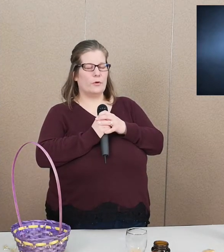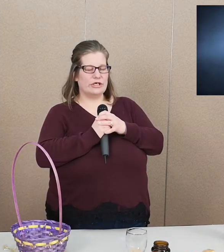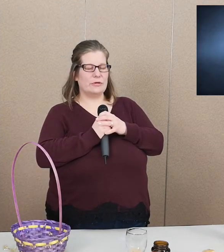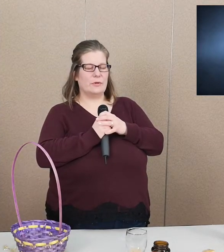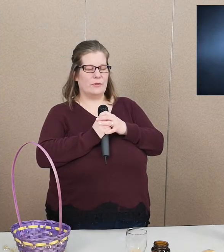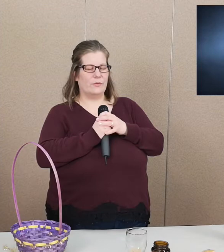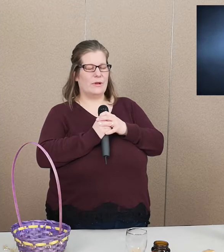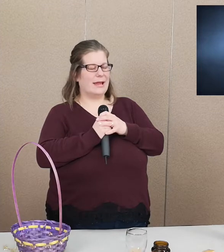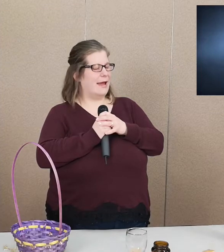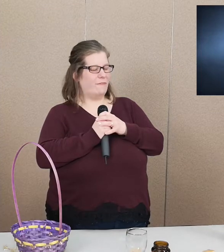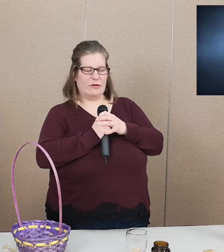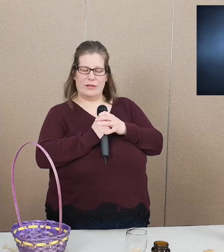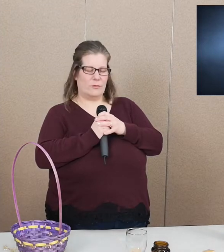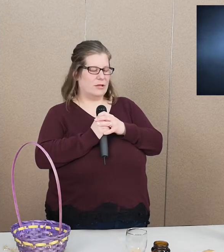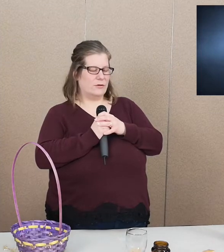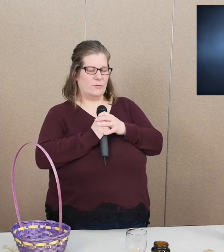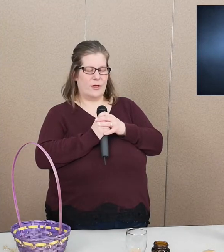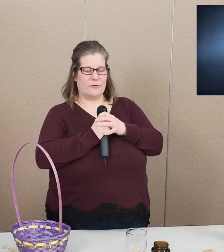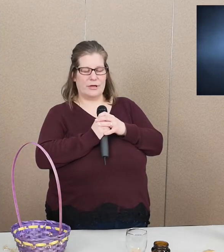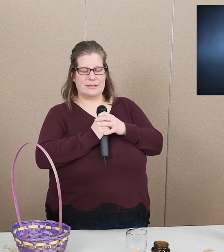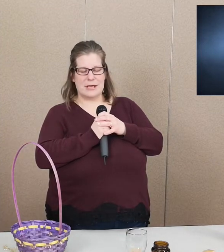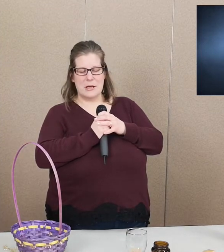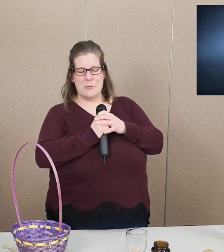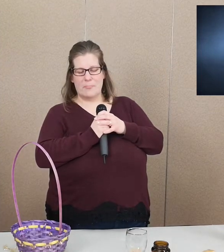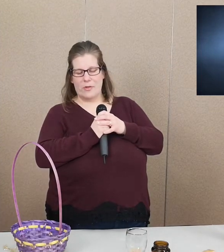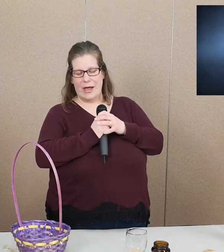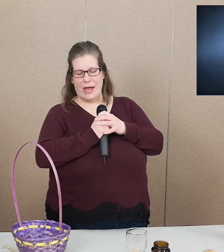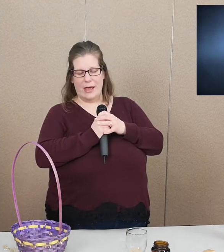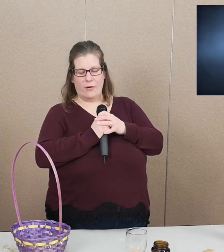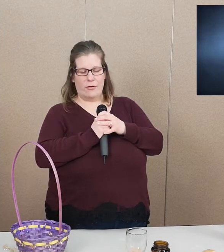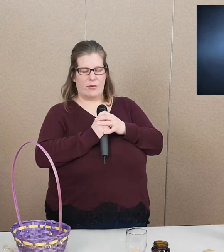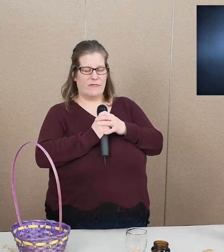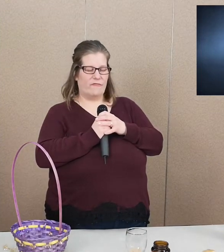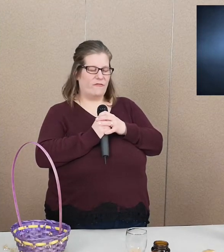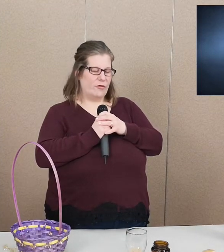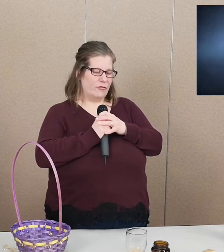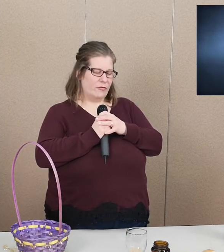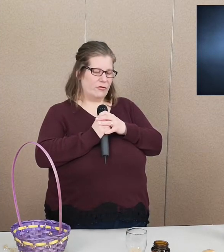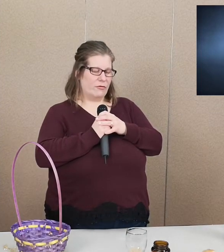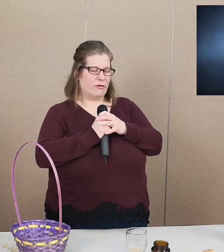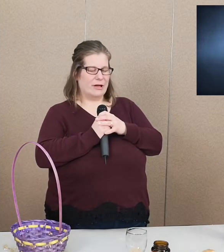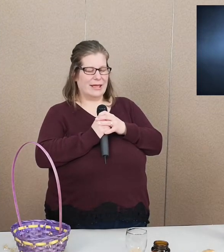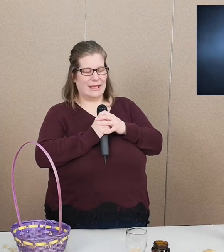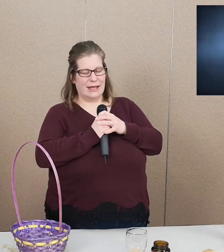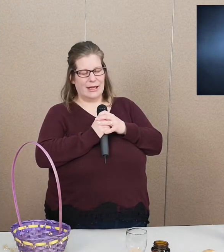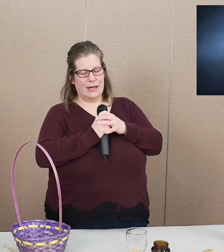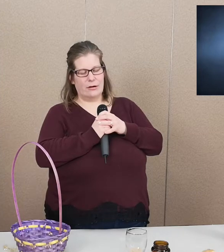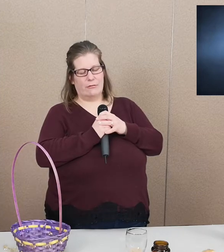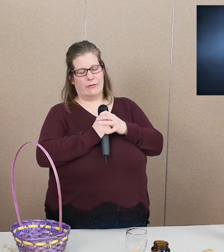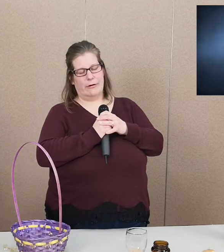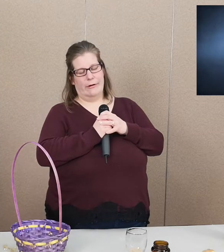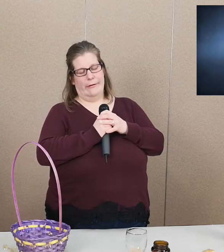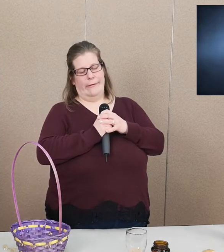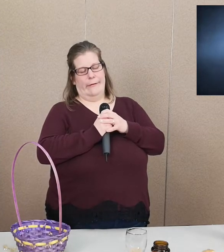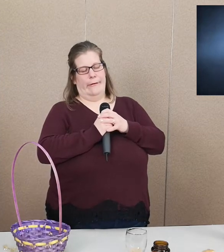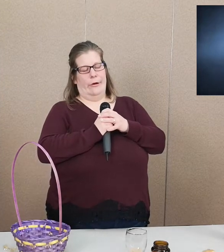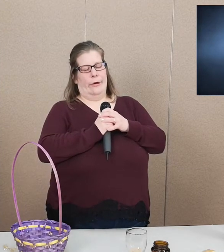we can worship you in everything we do, whether it's play or food or eat